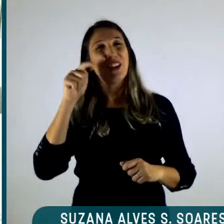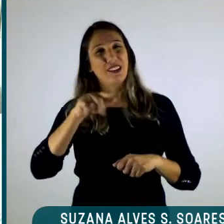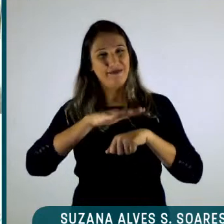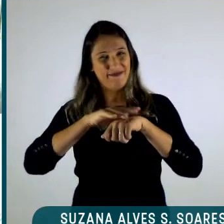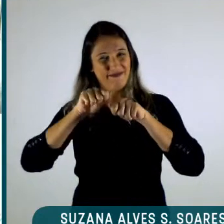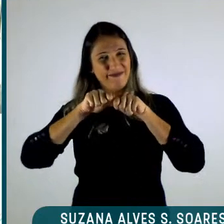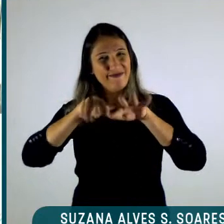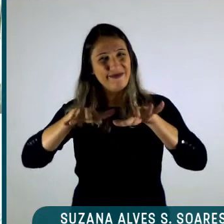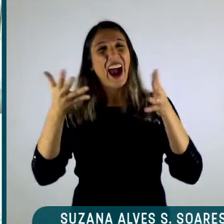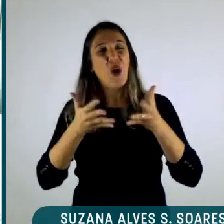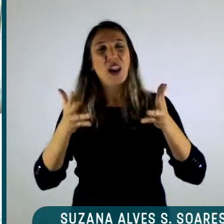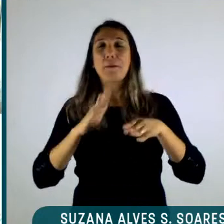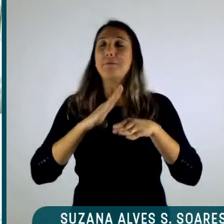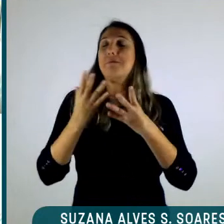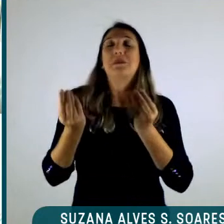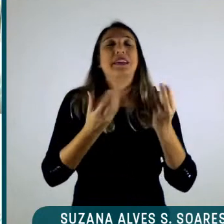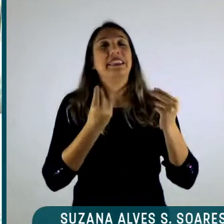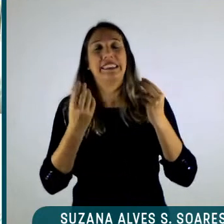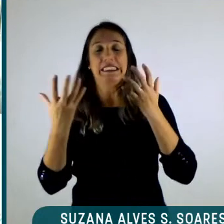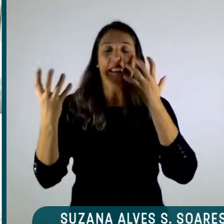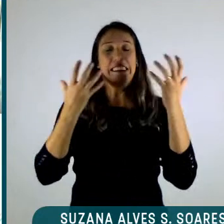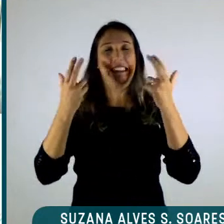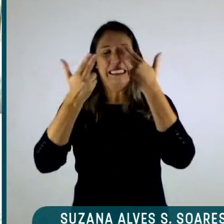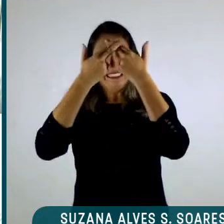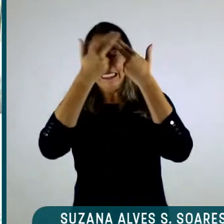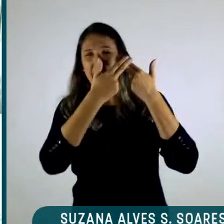I think this pandemic is very traumatic.